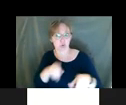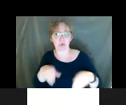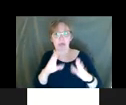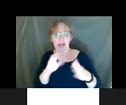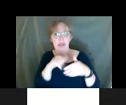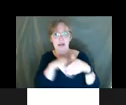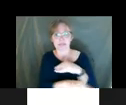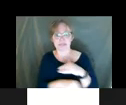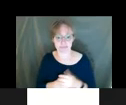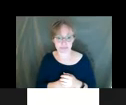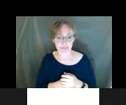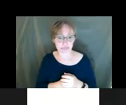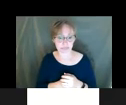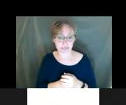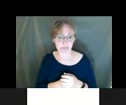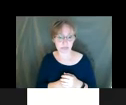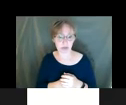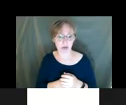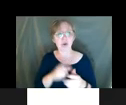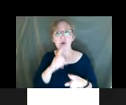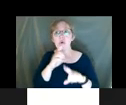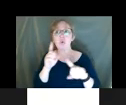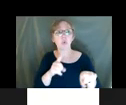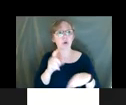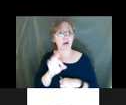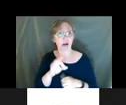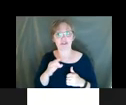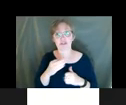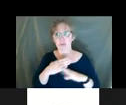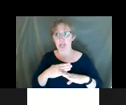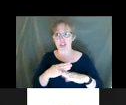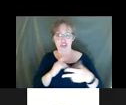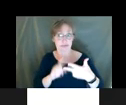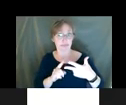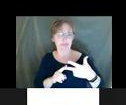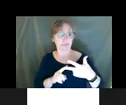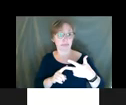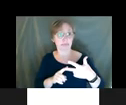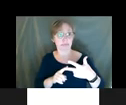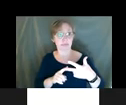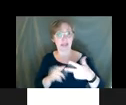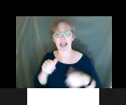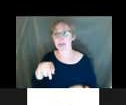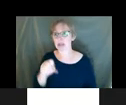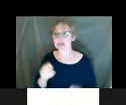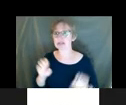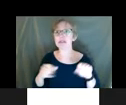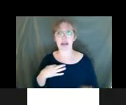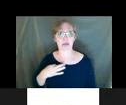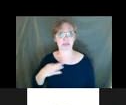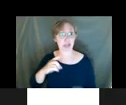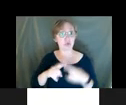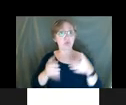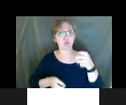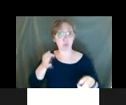Orders of protection. APS may apply to the court for an order to gain access to a person to